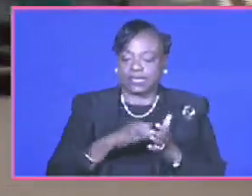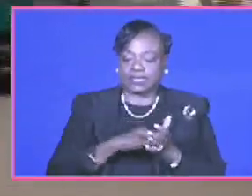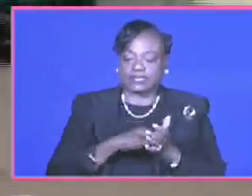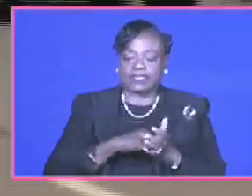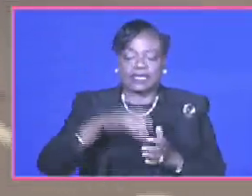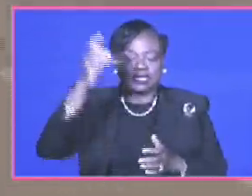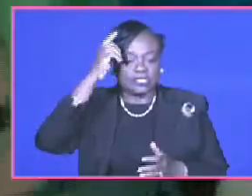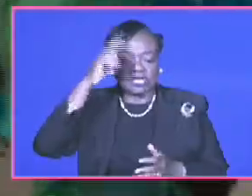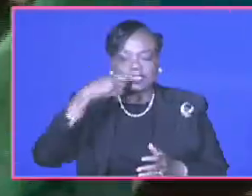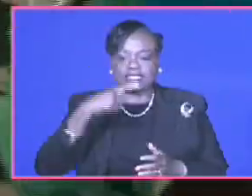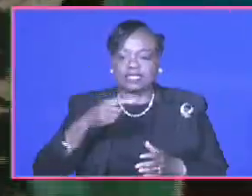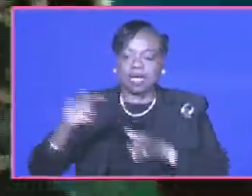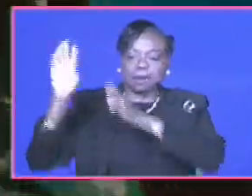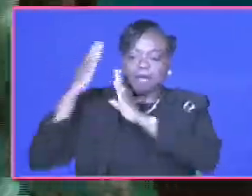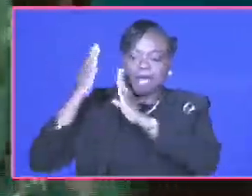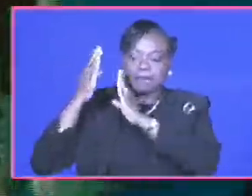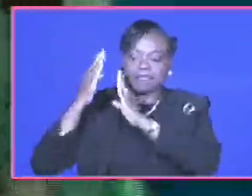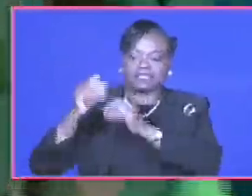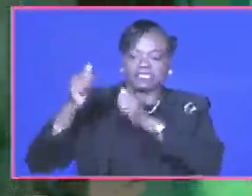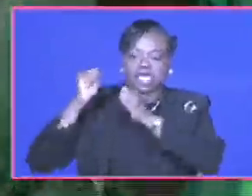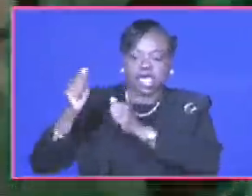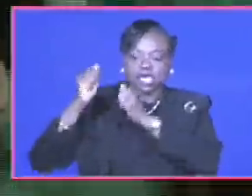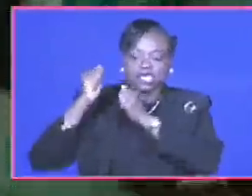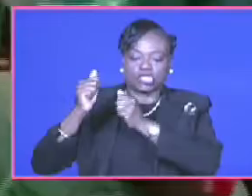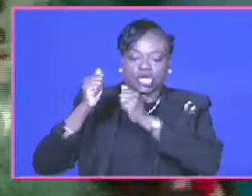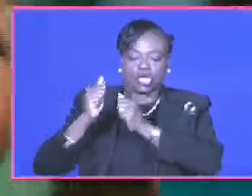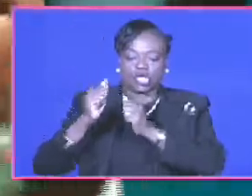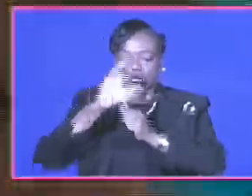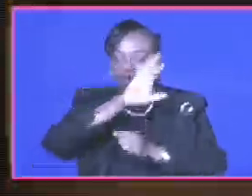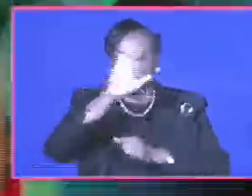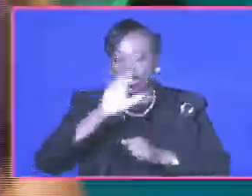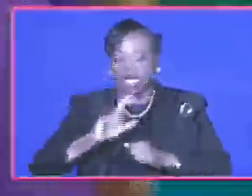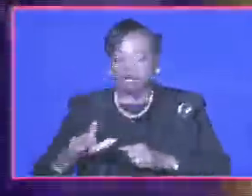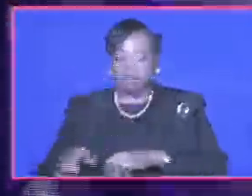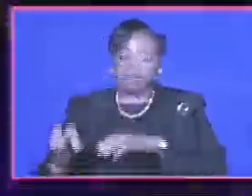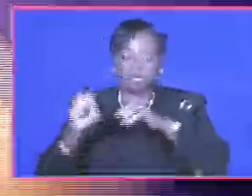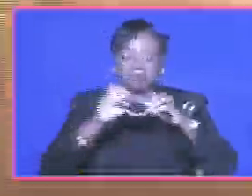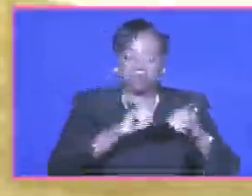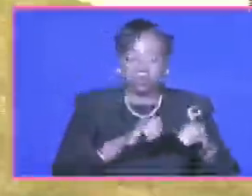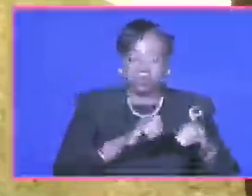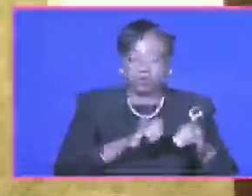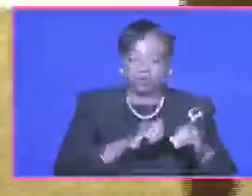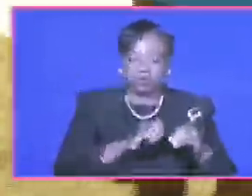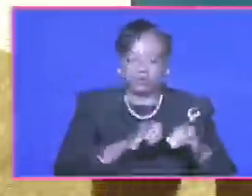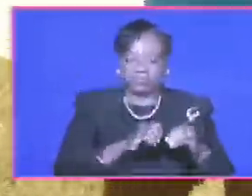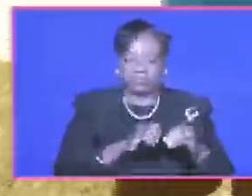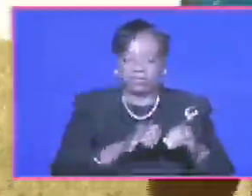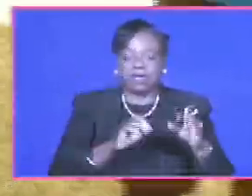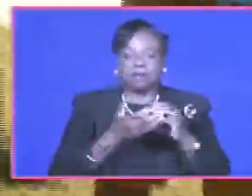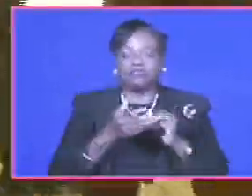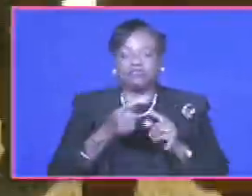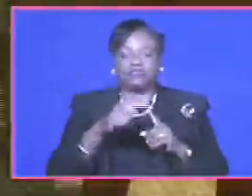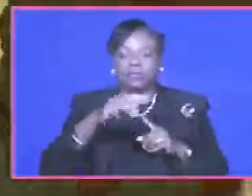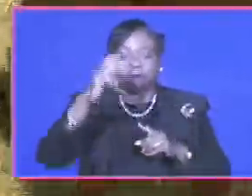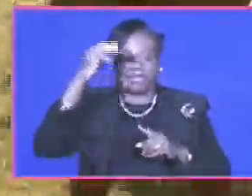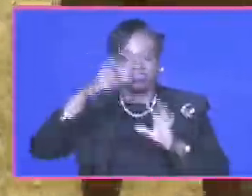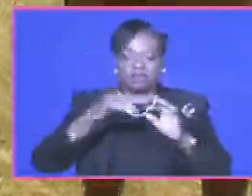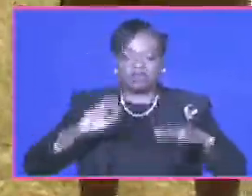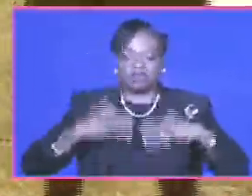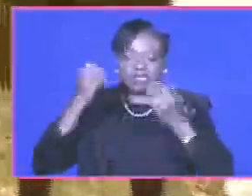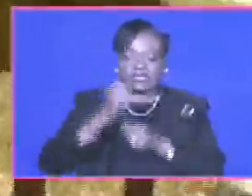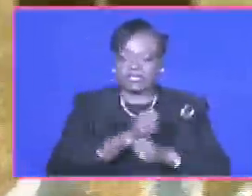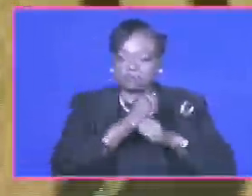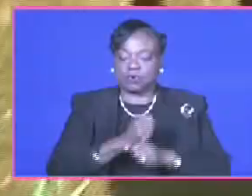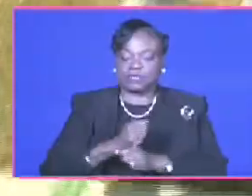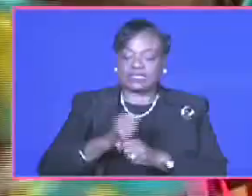says Bahamas Junkanoo Carnival has been moved to the portfolio of the Ministry of Youth, Sports and Culture. The event was held for 3 years, and the minister